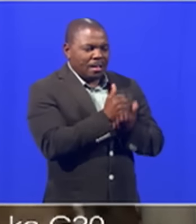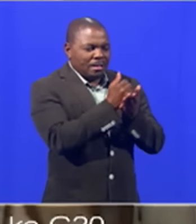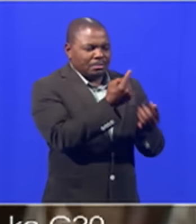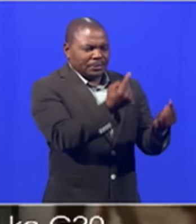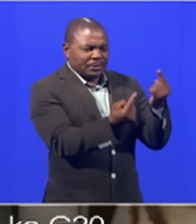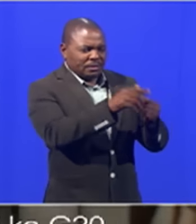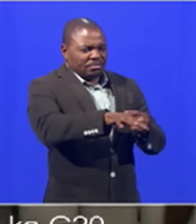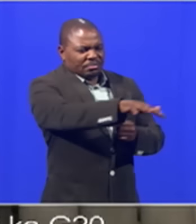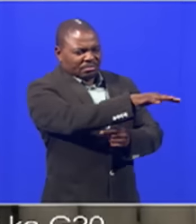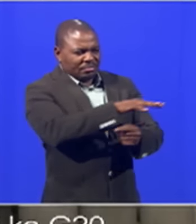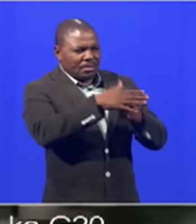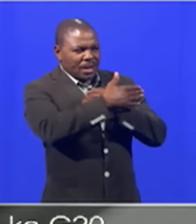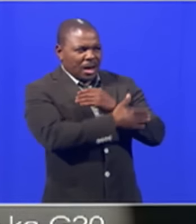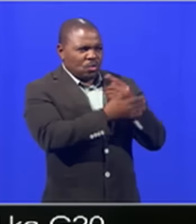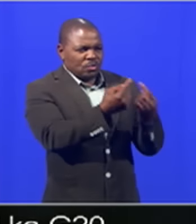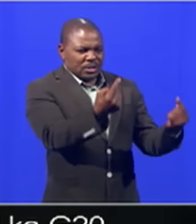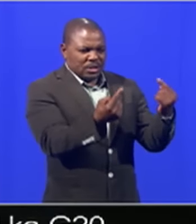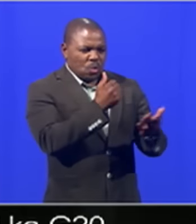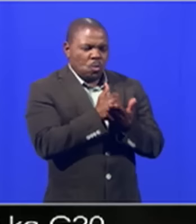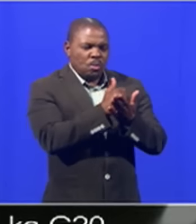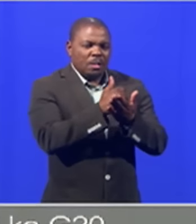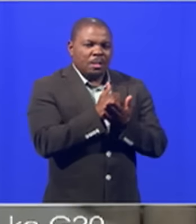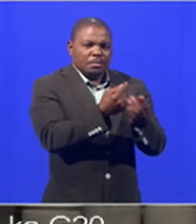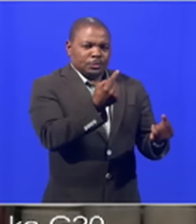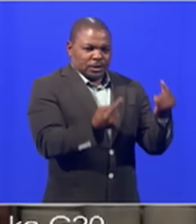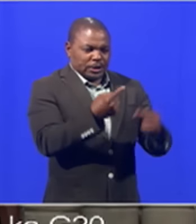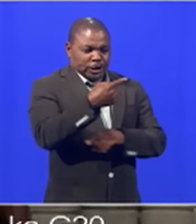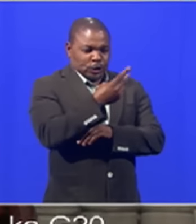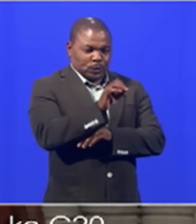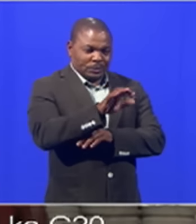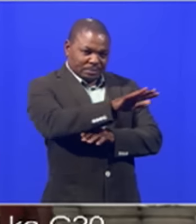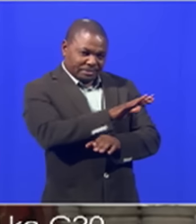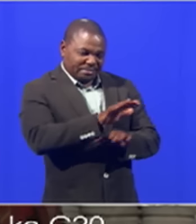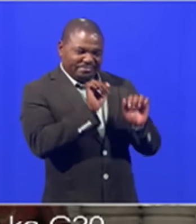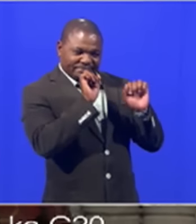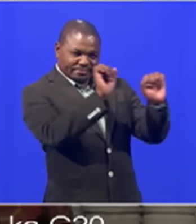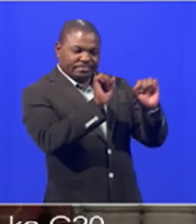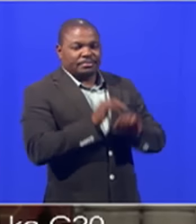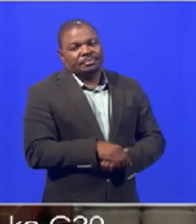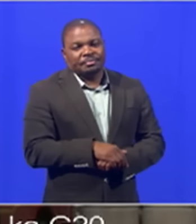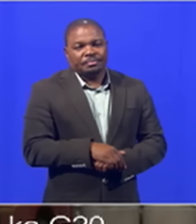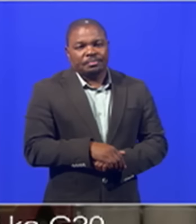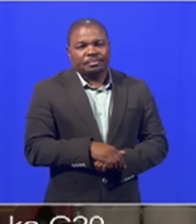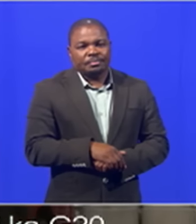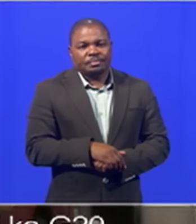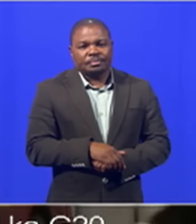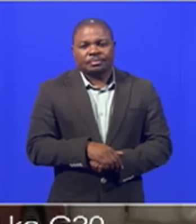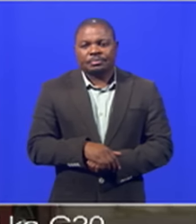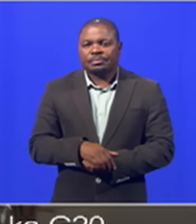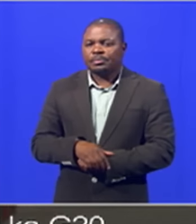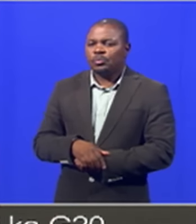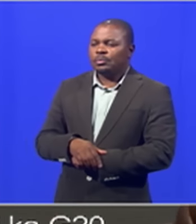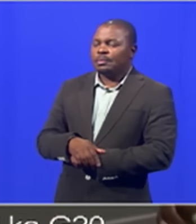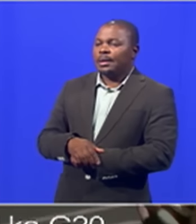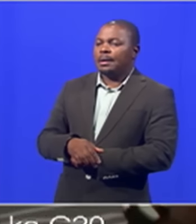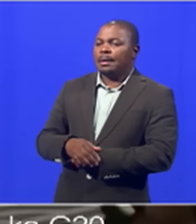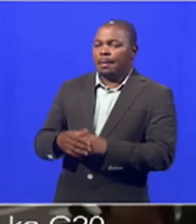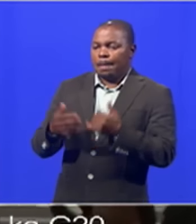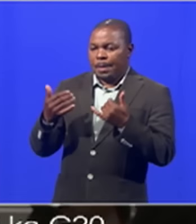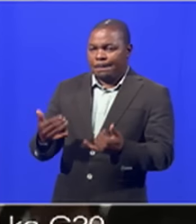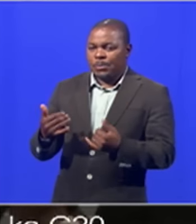ka dinaga tse di leng teng mo organize mo G20 ya bone jaanong jaaka